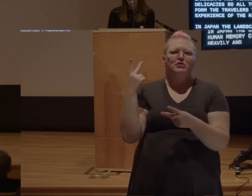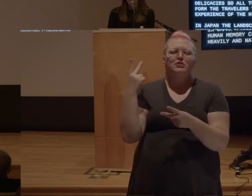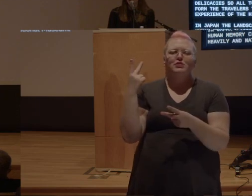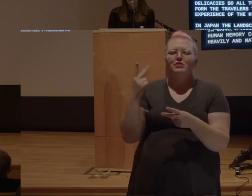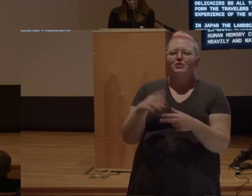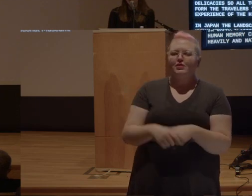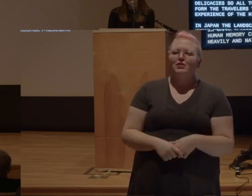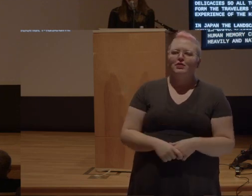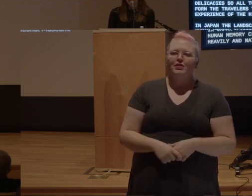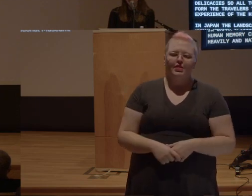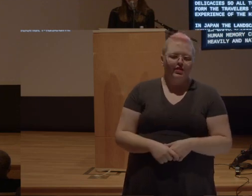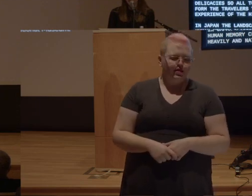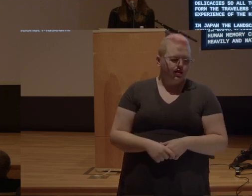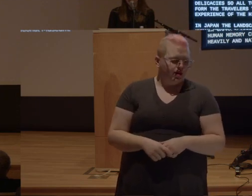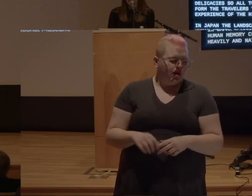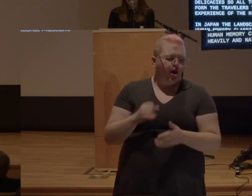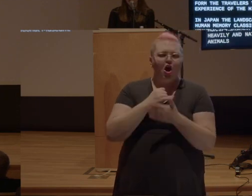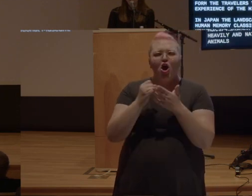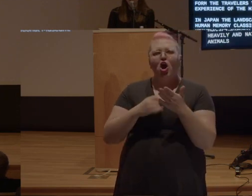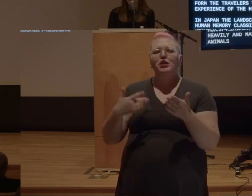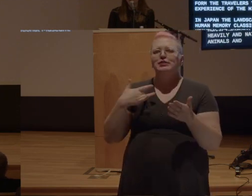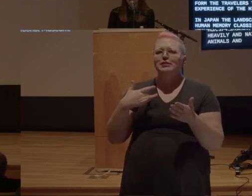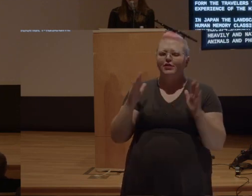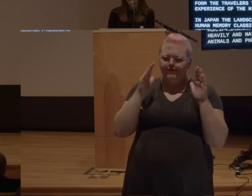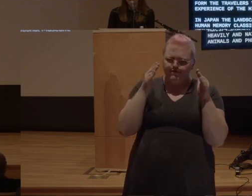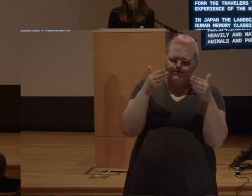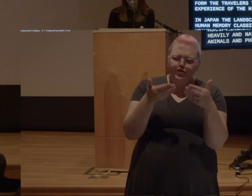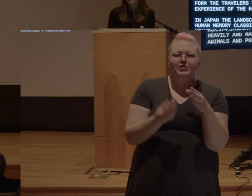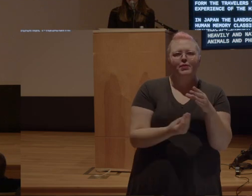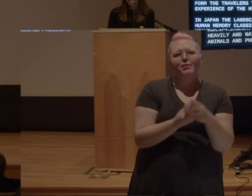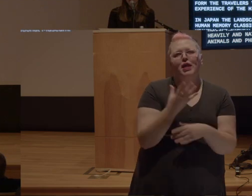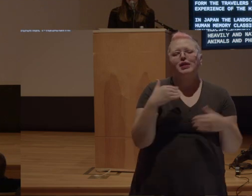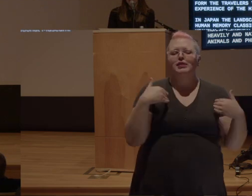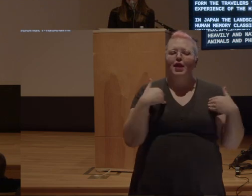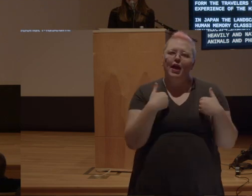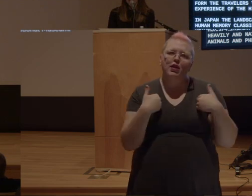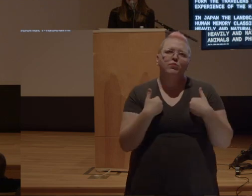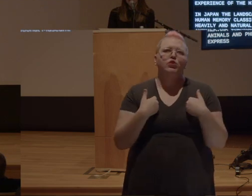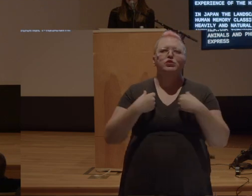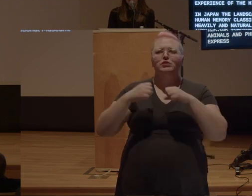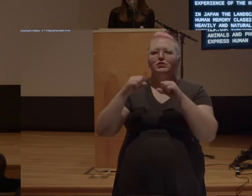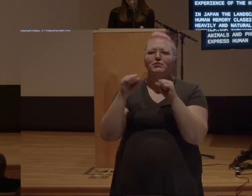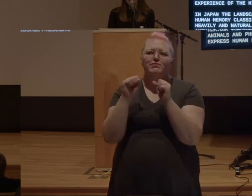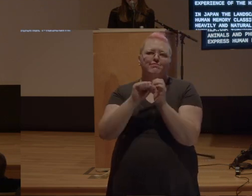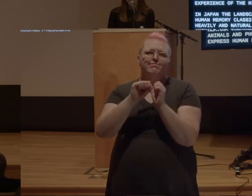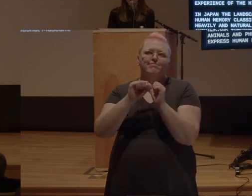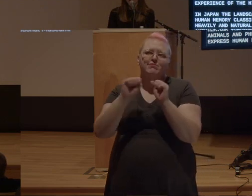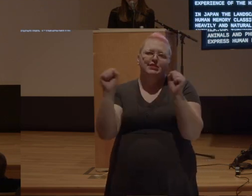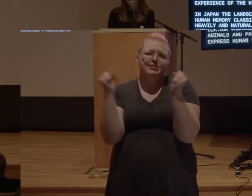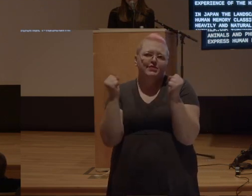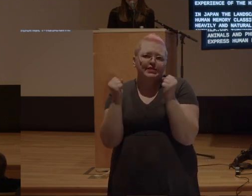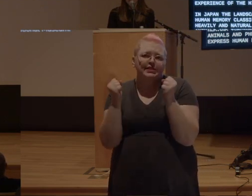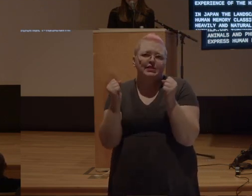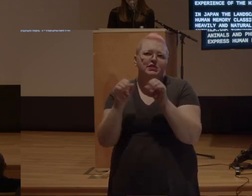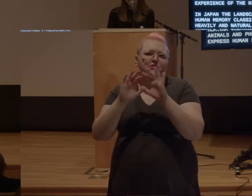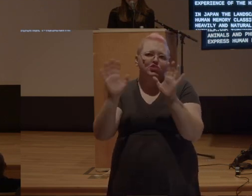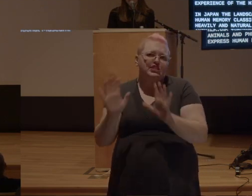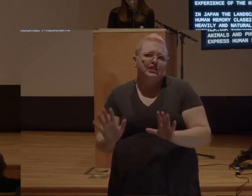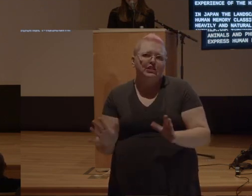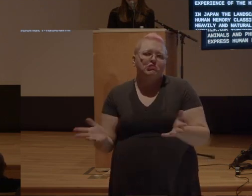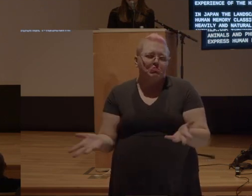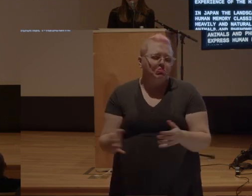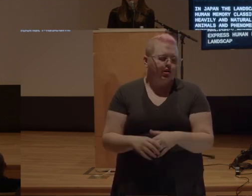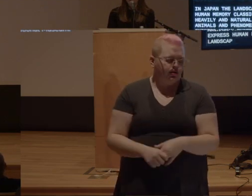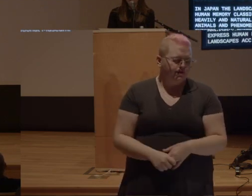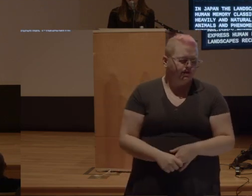motifs like plants and animals and phenomena like the seasons to express human emotions, and over time, certain